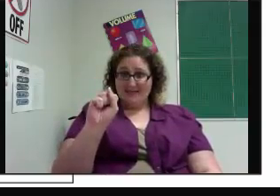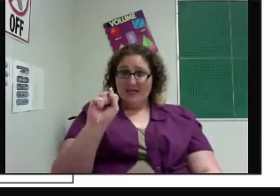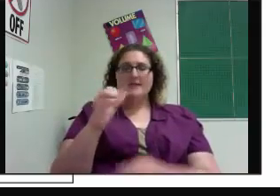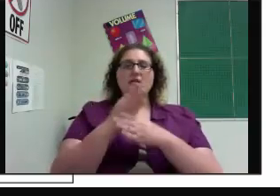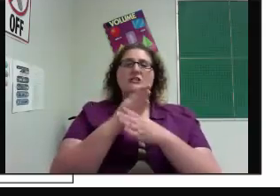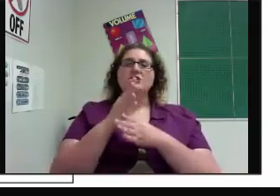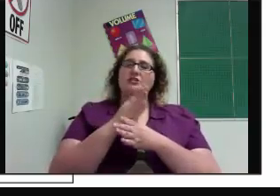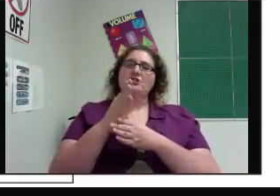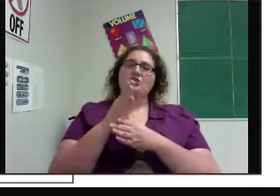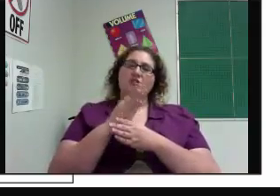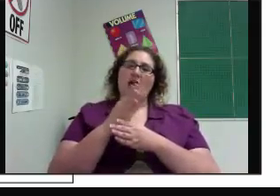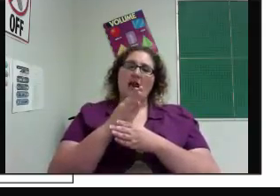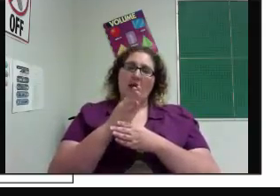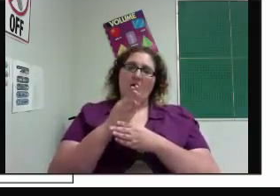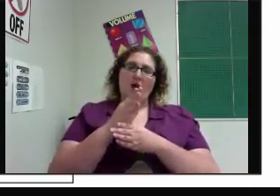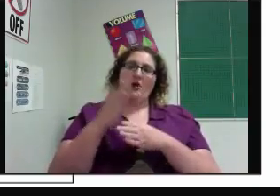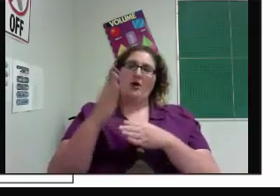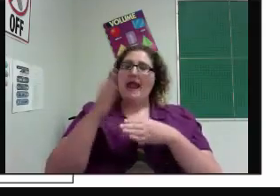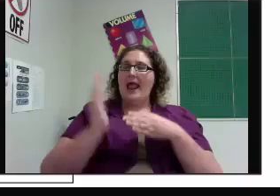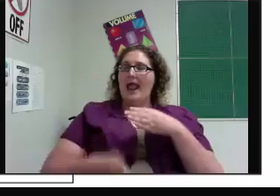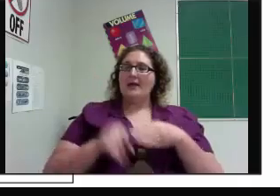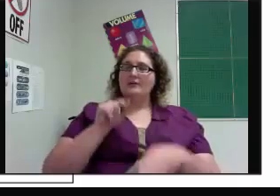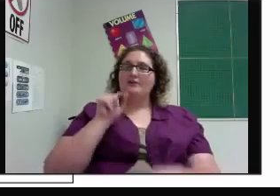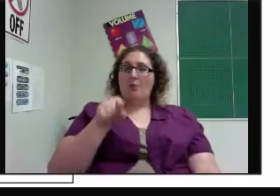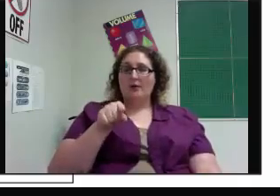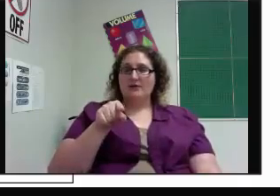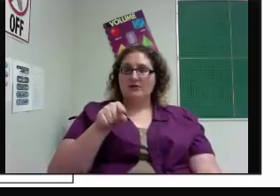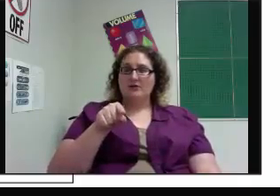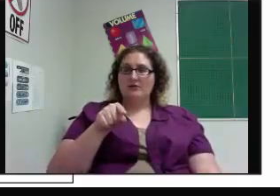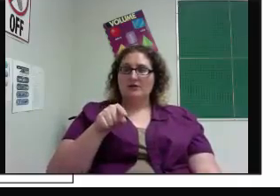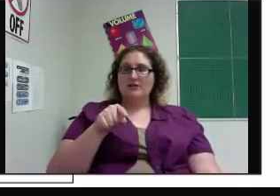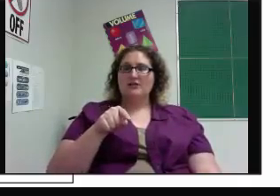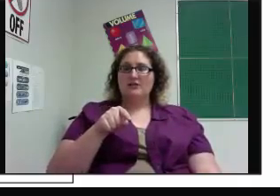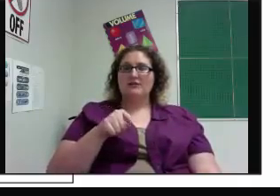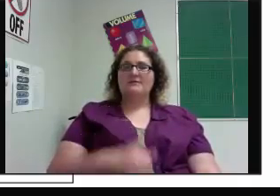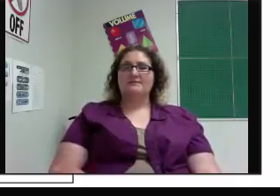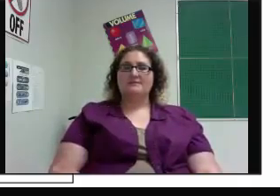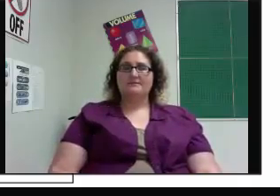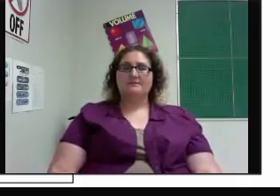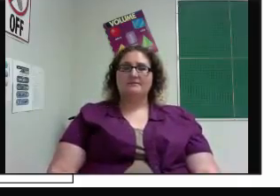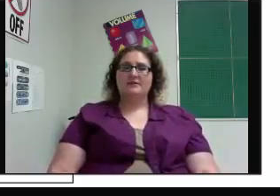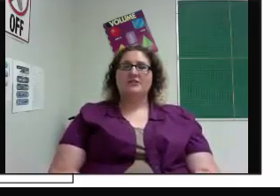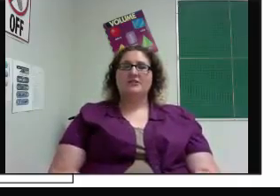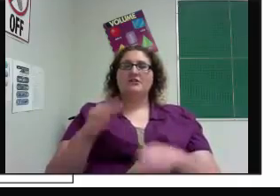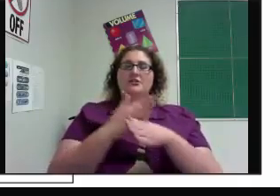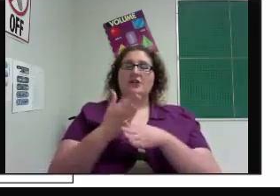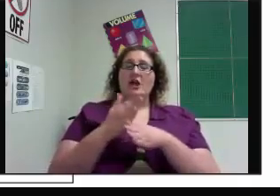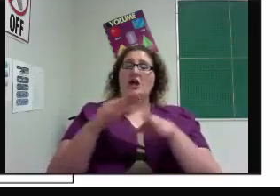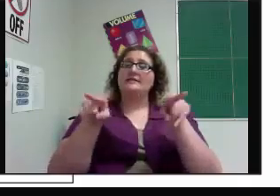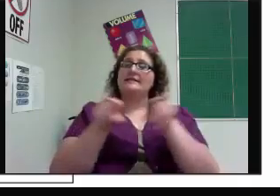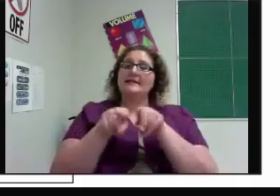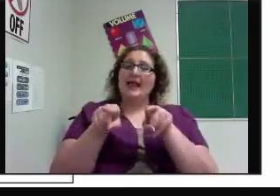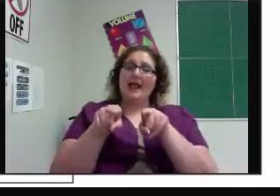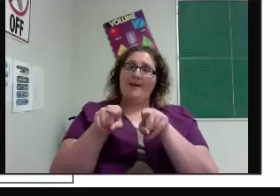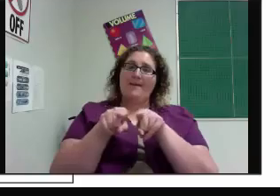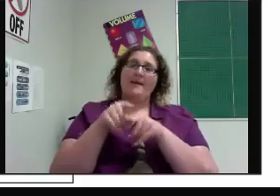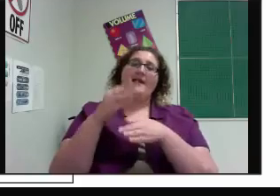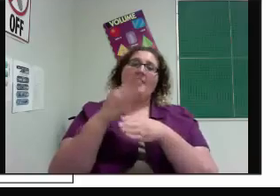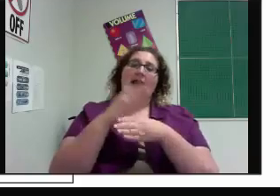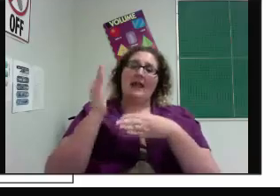that share an endpoint, or share the same endpoint, share the same